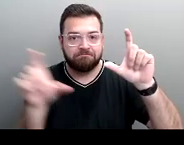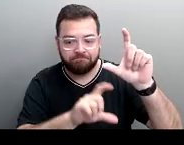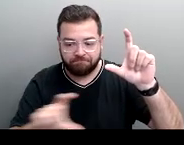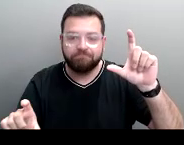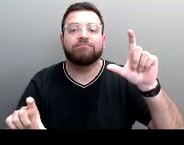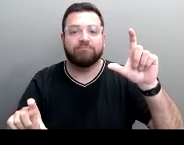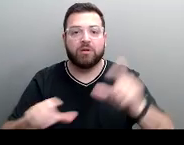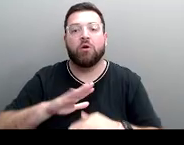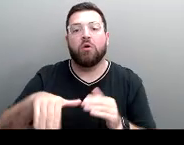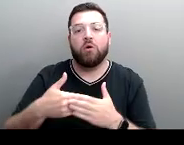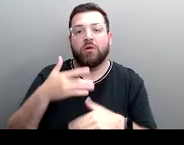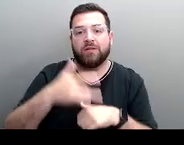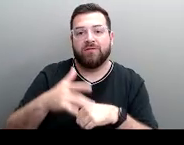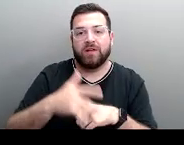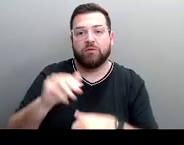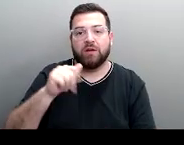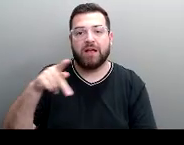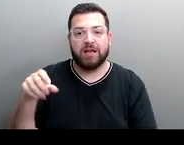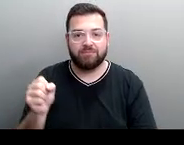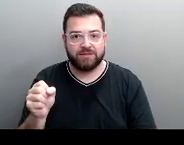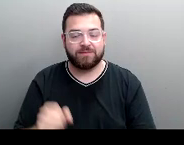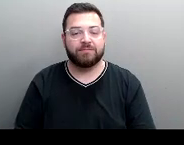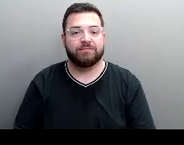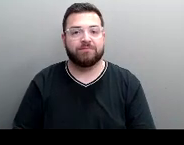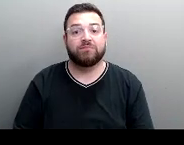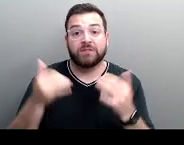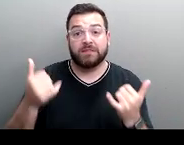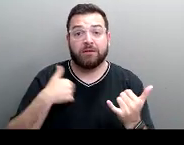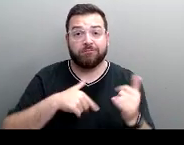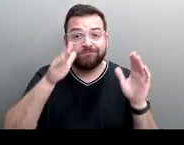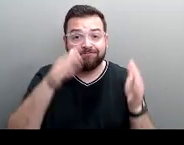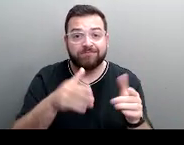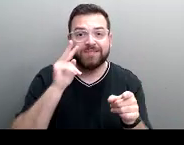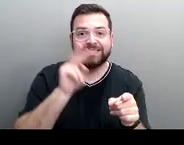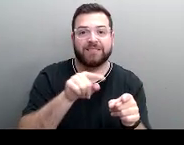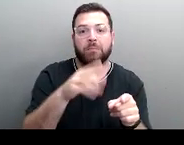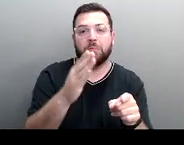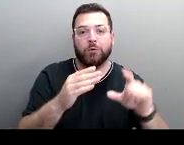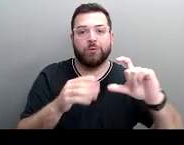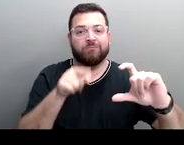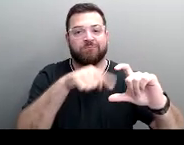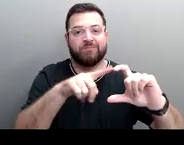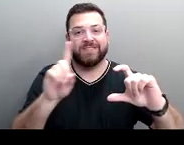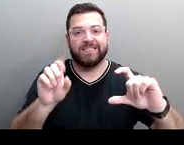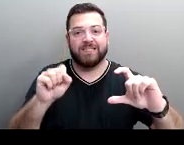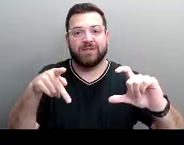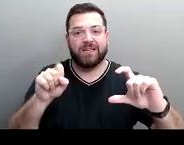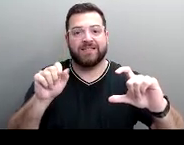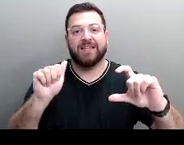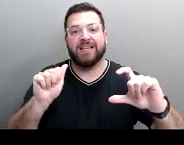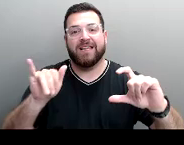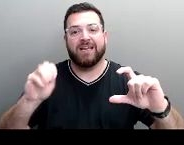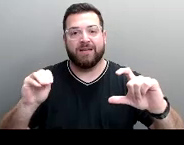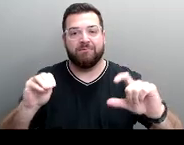And this is going to show you the list of all of the apps you have available. And we're going to be looking for the DSPS AIM portal. So we're going to click on this one.